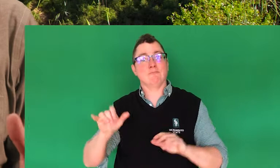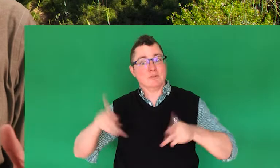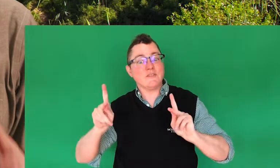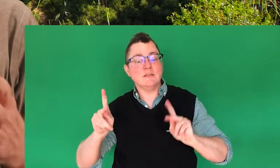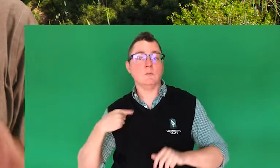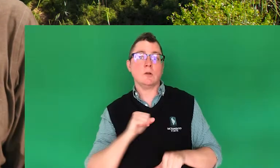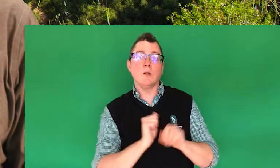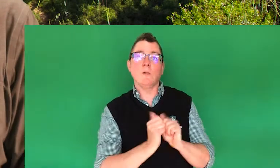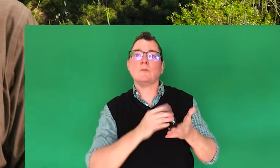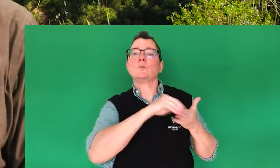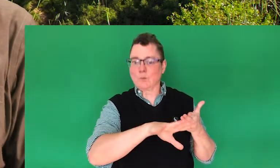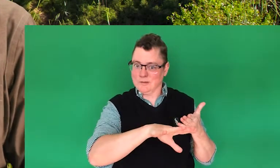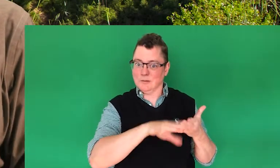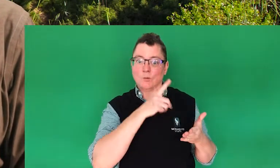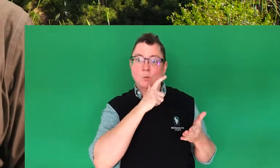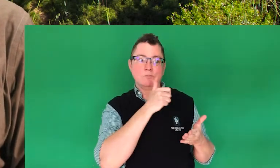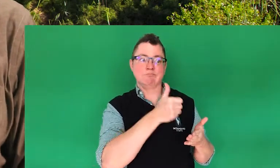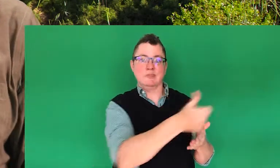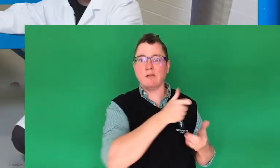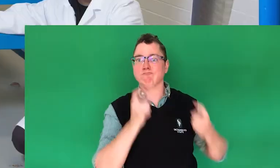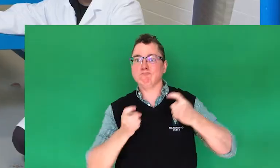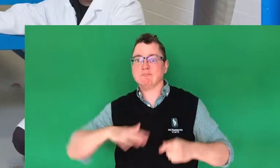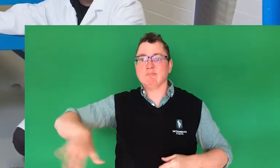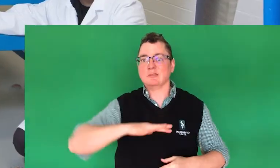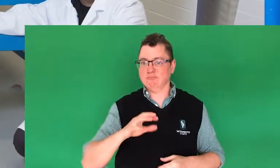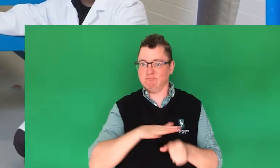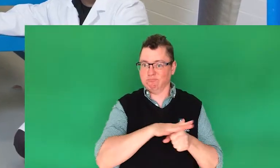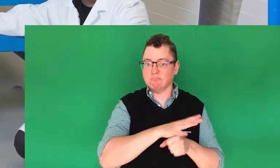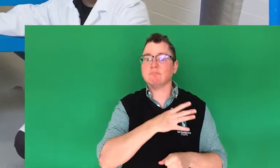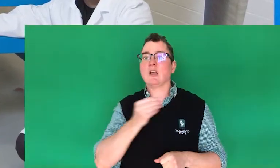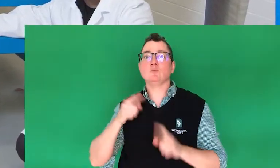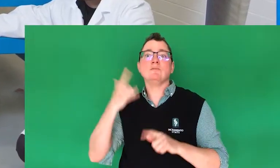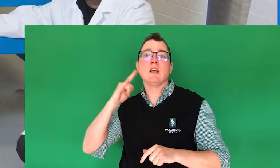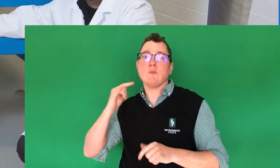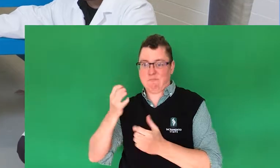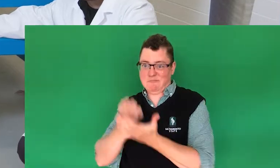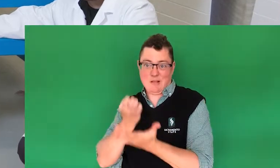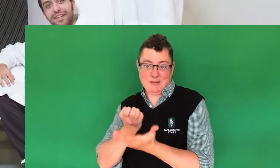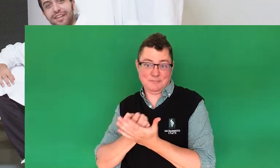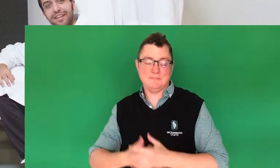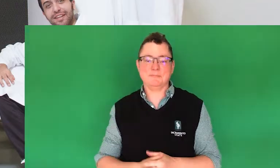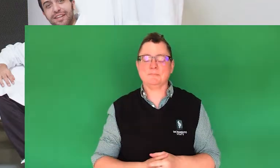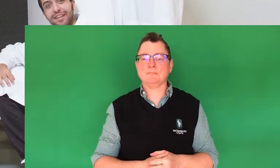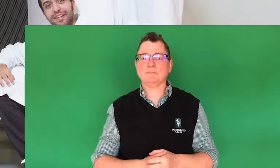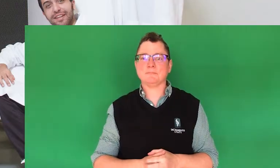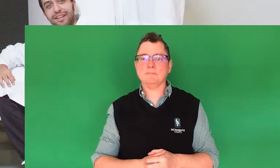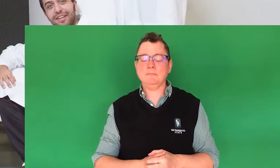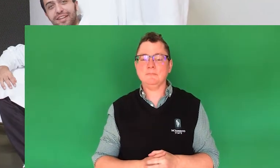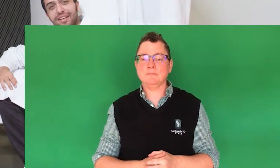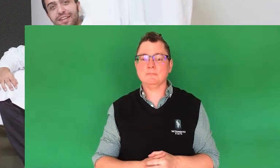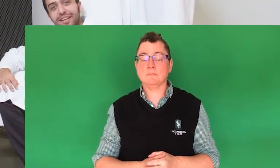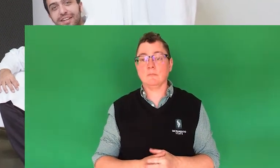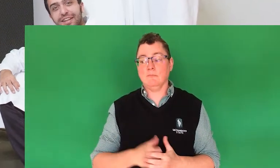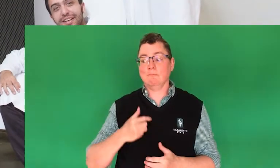Sac State, it's a privilege. We work with students that contribute to this region and to the California